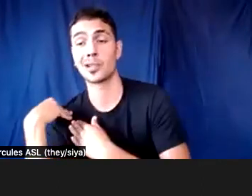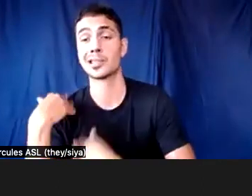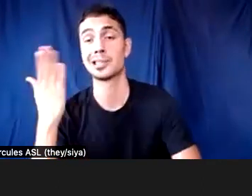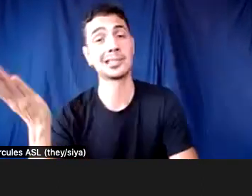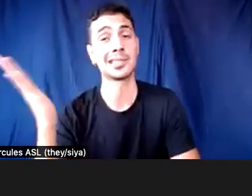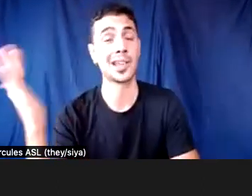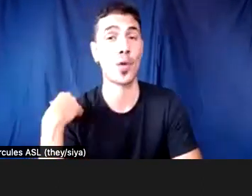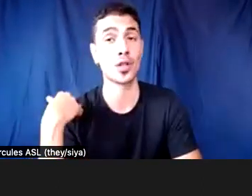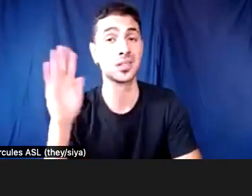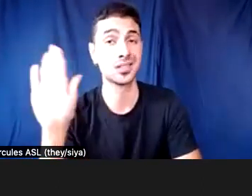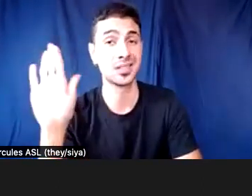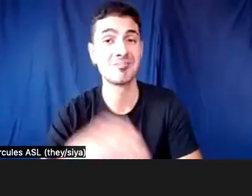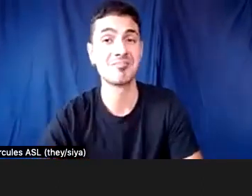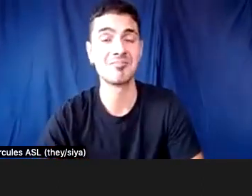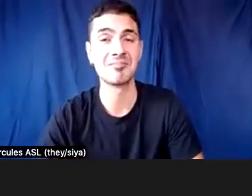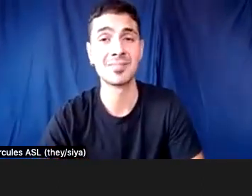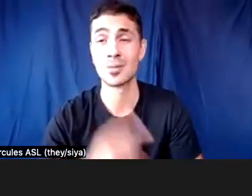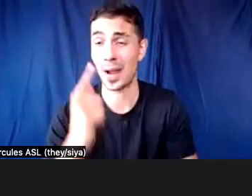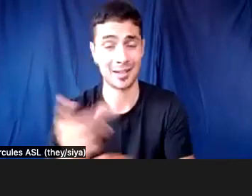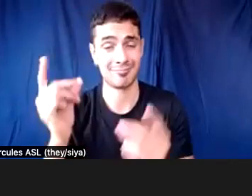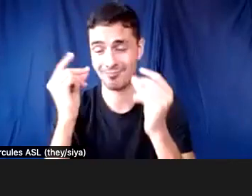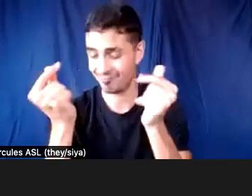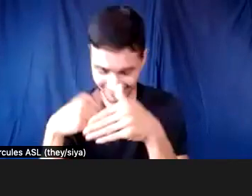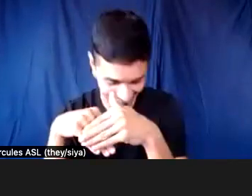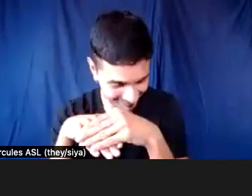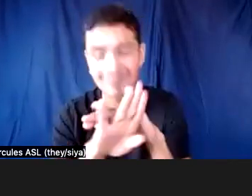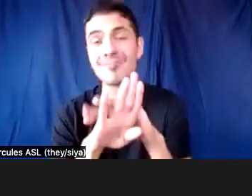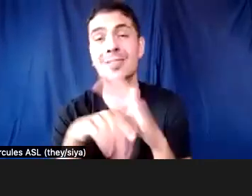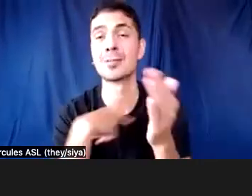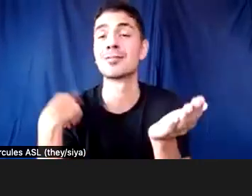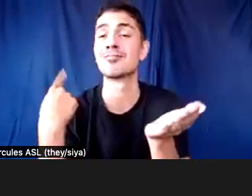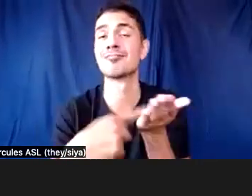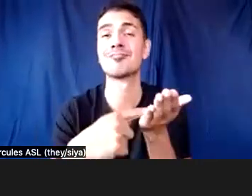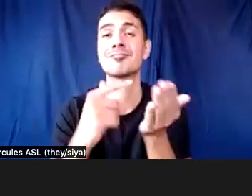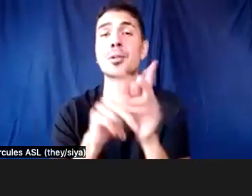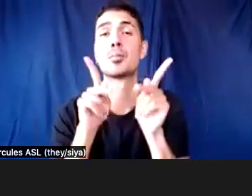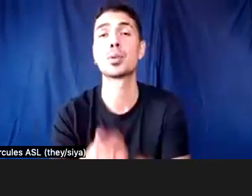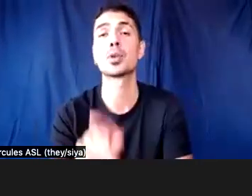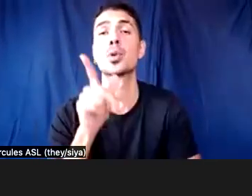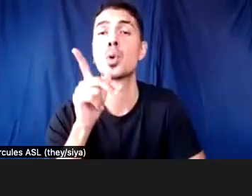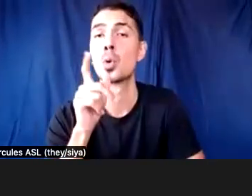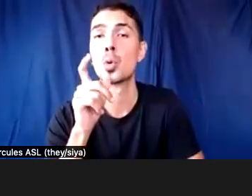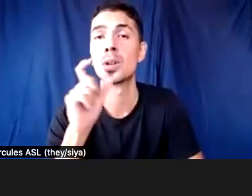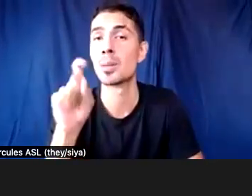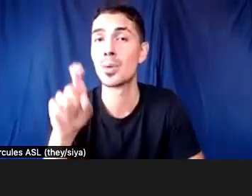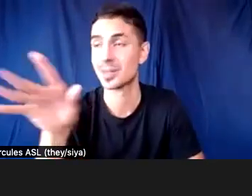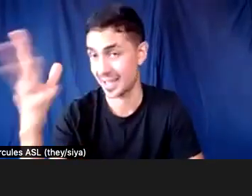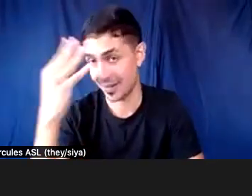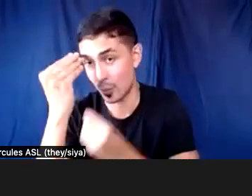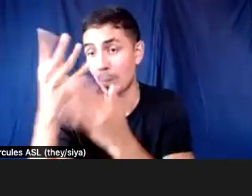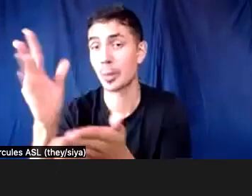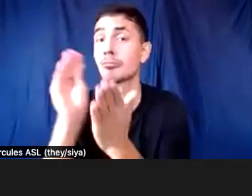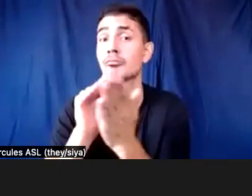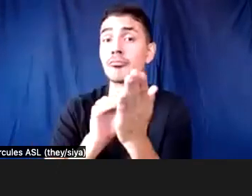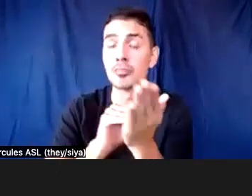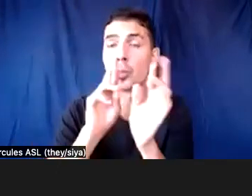So going right in, like we're talking to the person who was supposed to take that information down, reporting them to